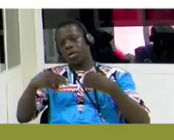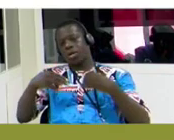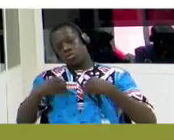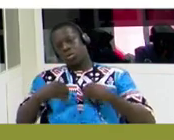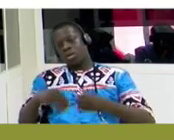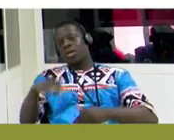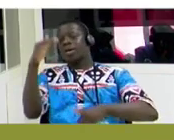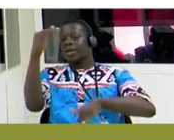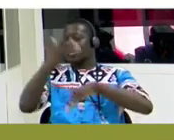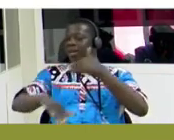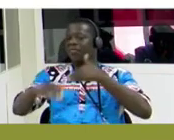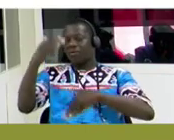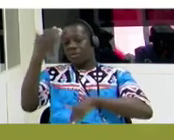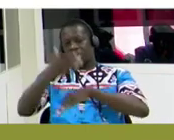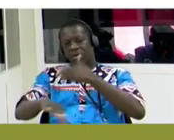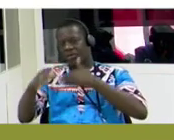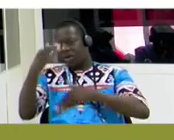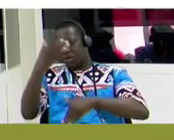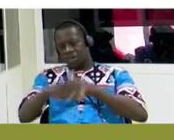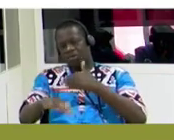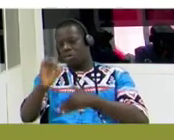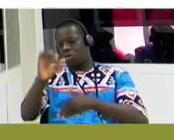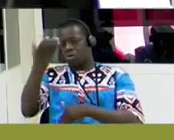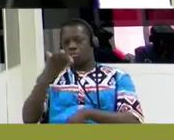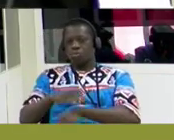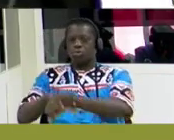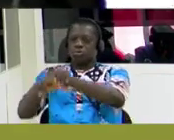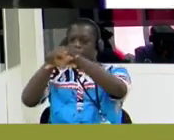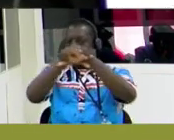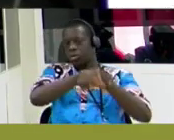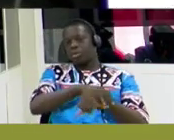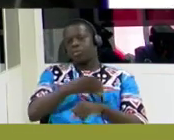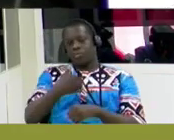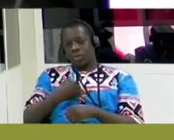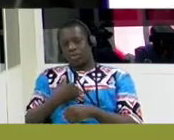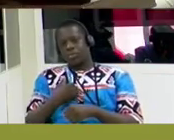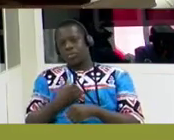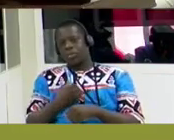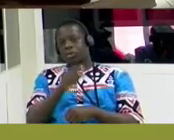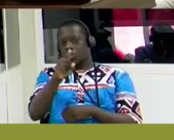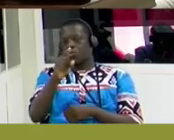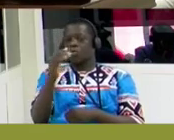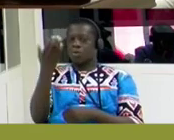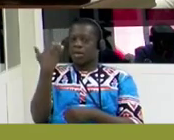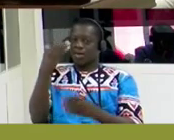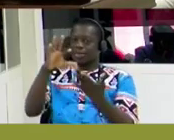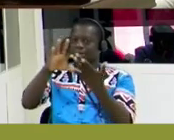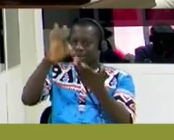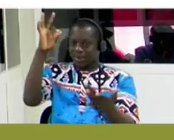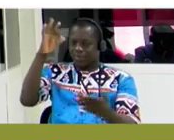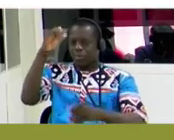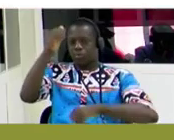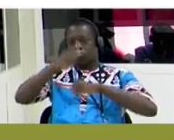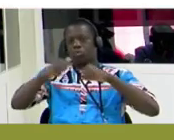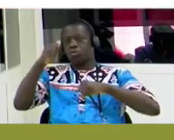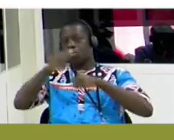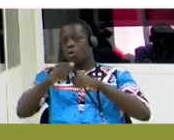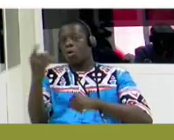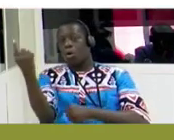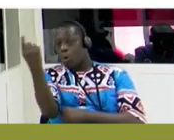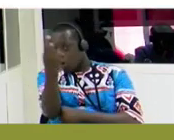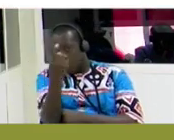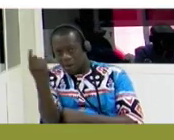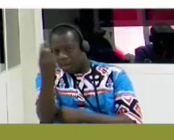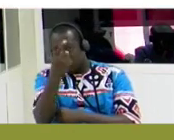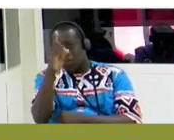They have never came up to collect me. So you were selected for torture only once? Only once. I was on QRF.